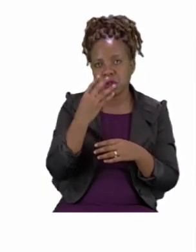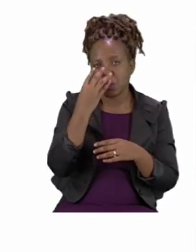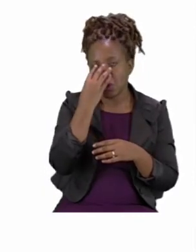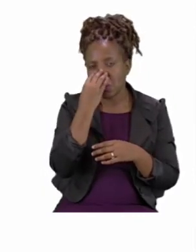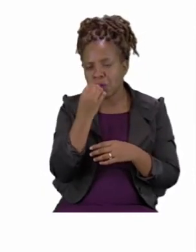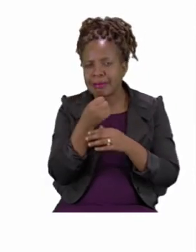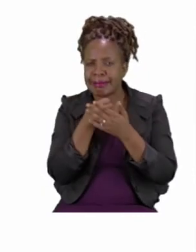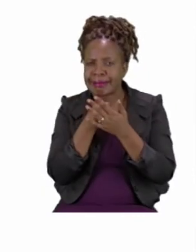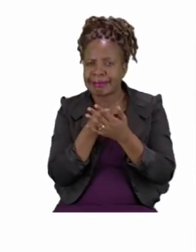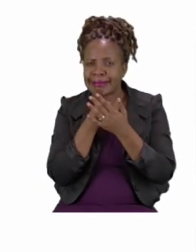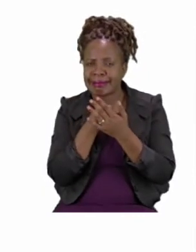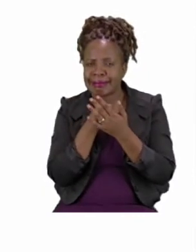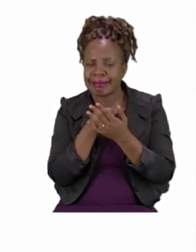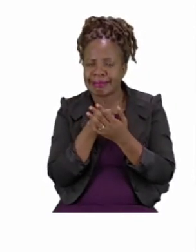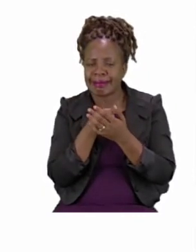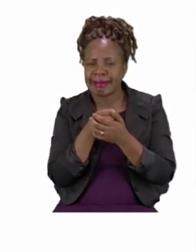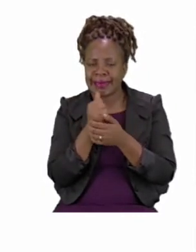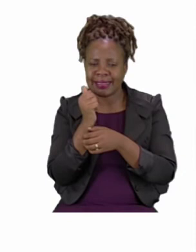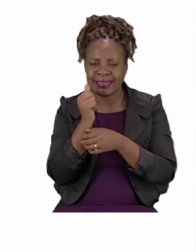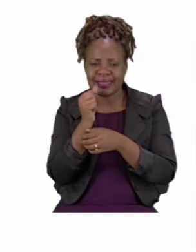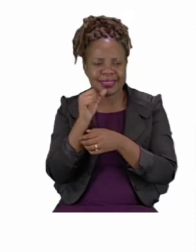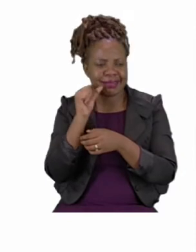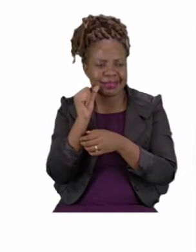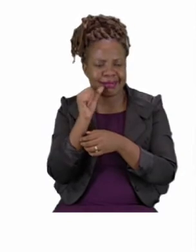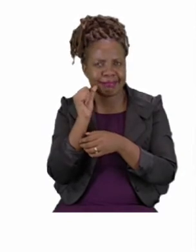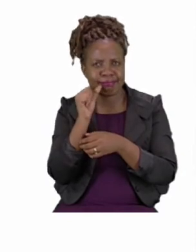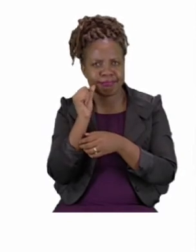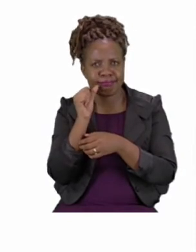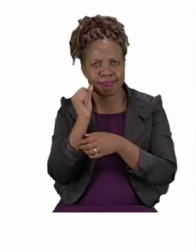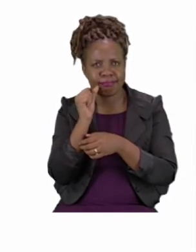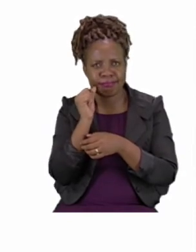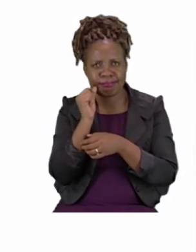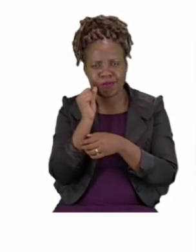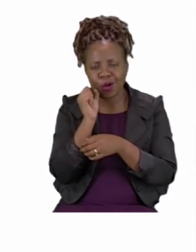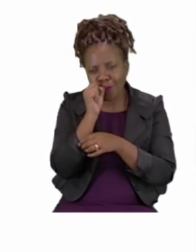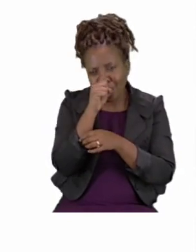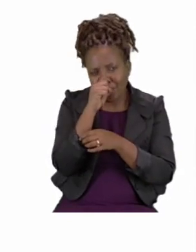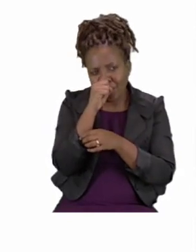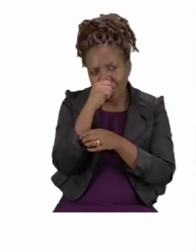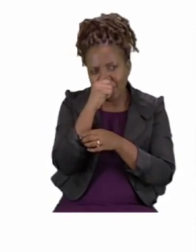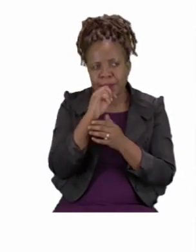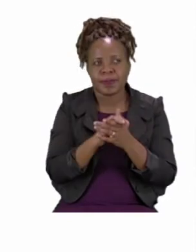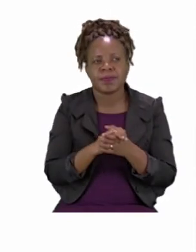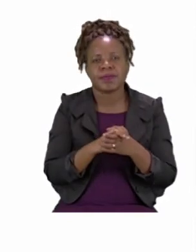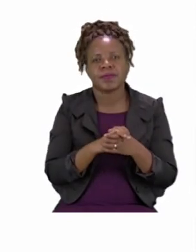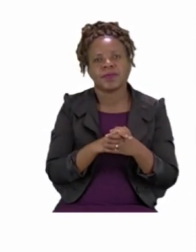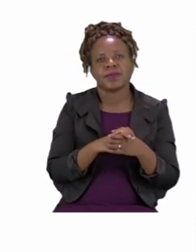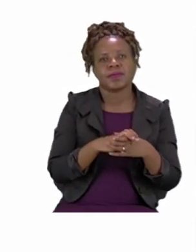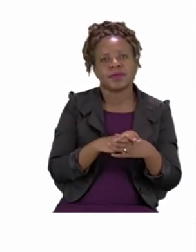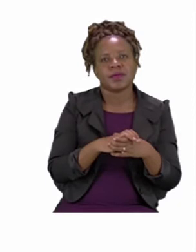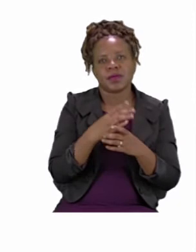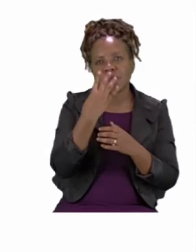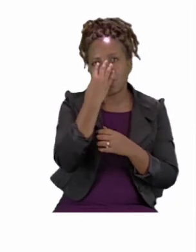little pig. Let's read it again. The wolf tried to trick